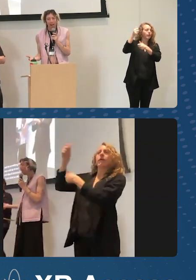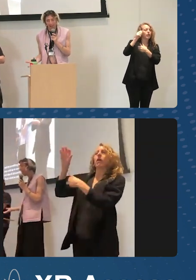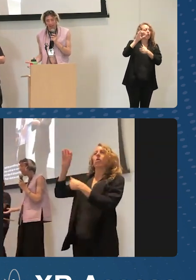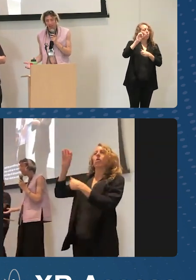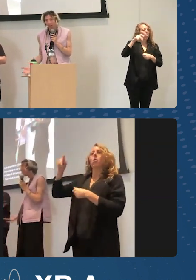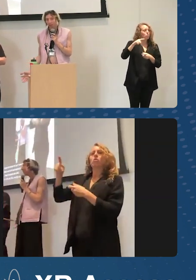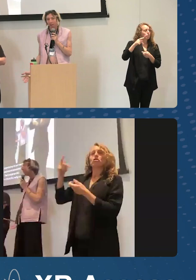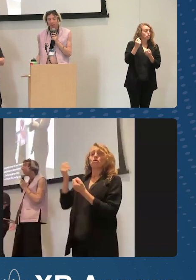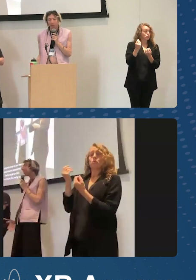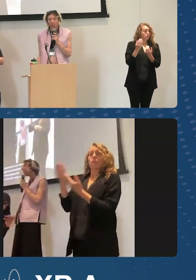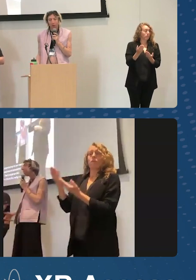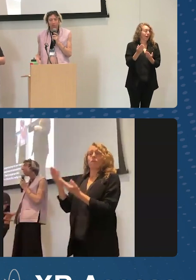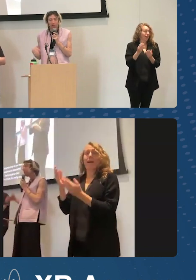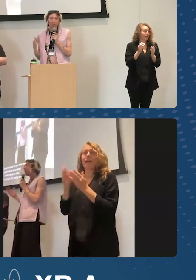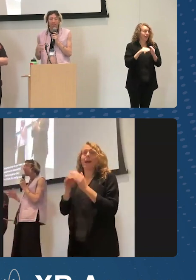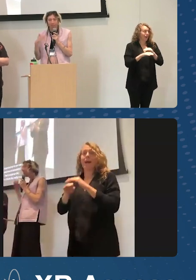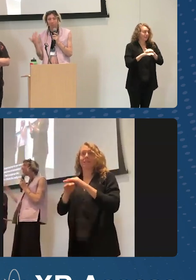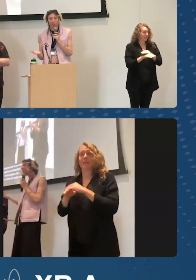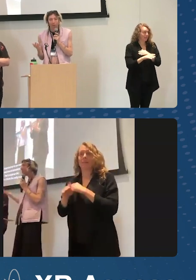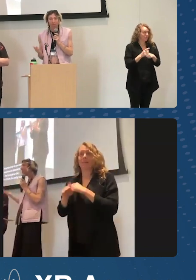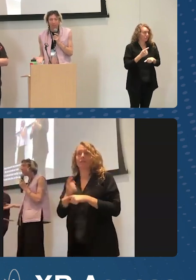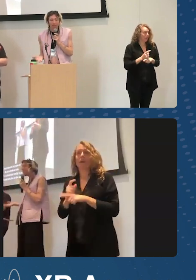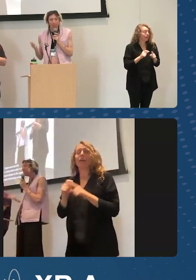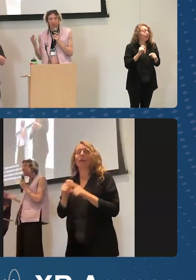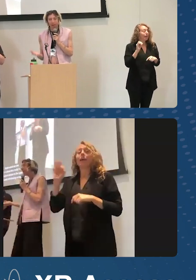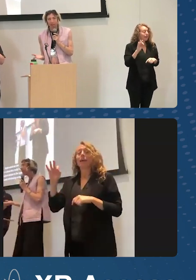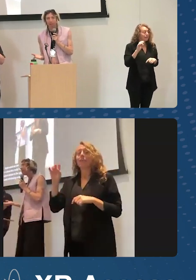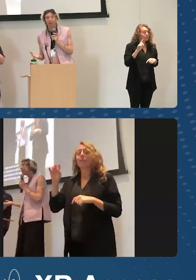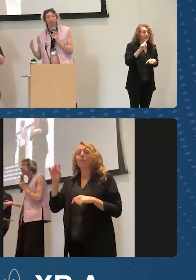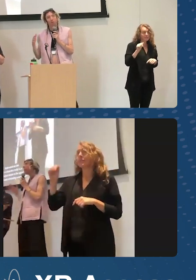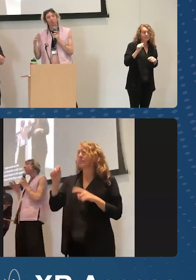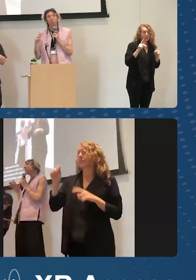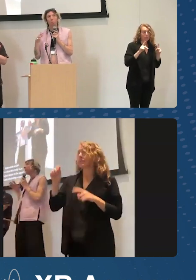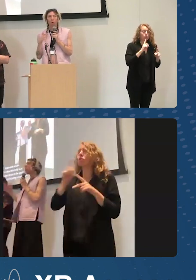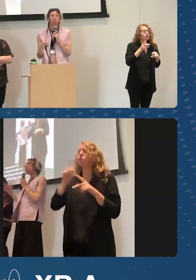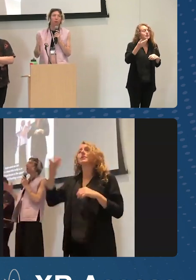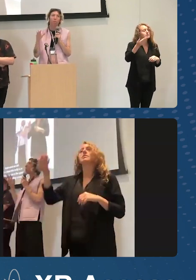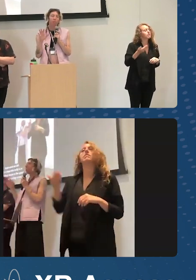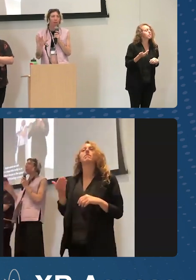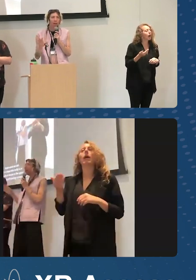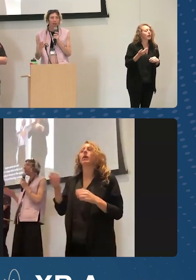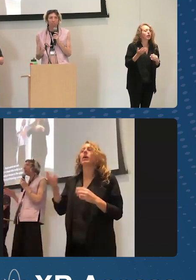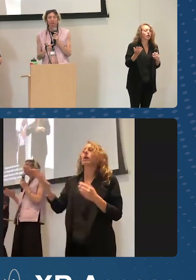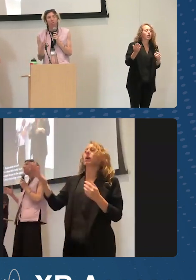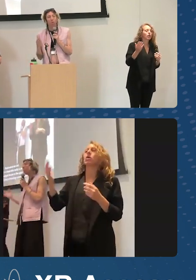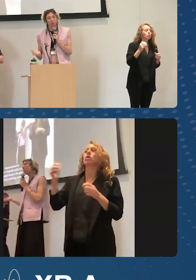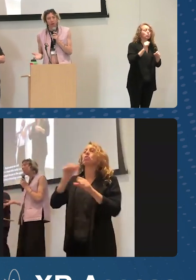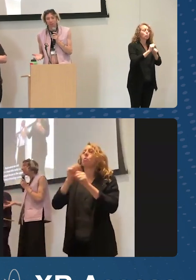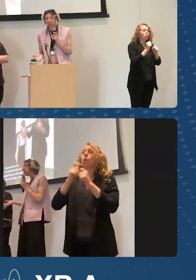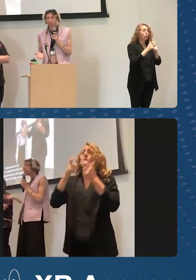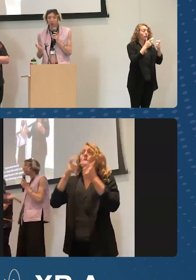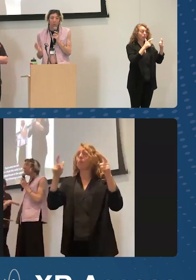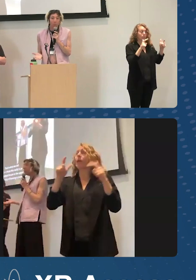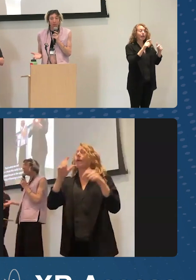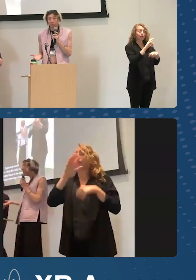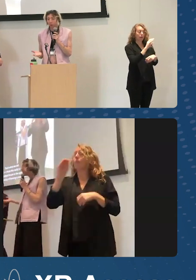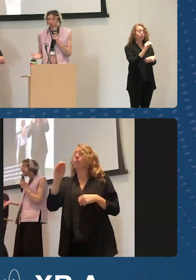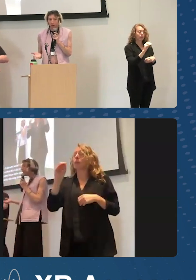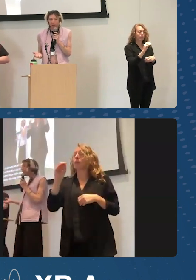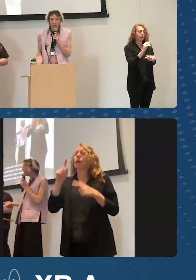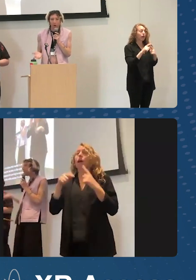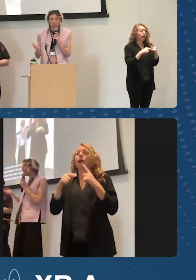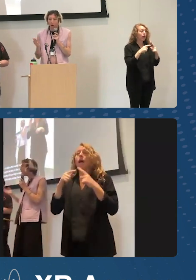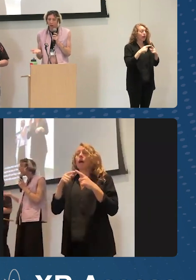provide access. If a disabled person is invited to work with a major corporation and the only people